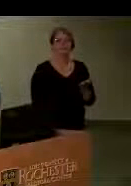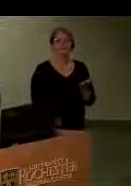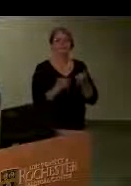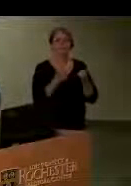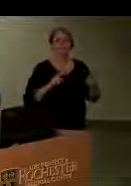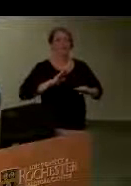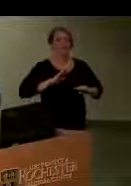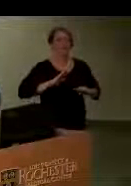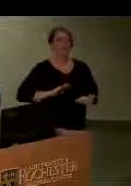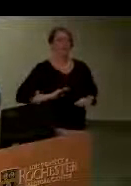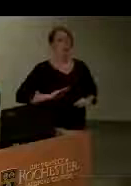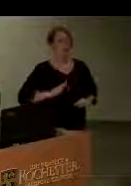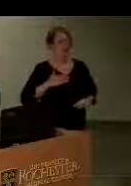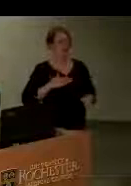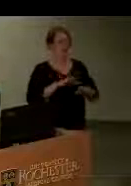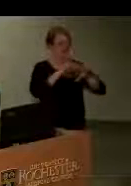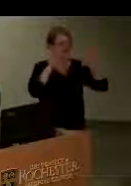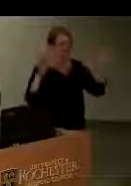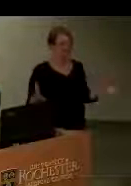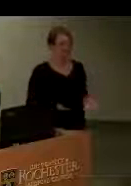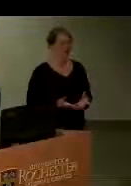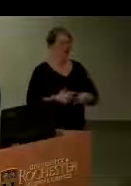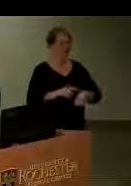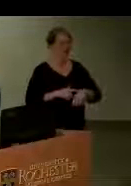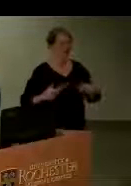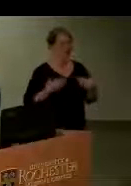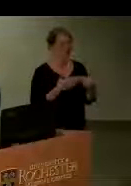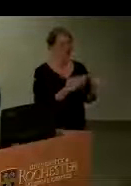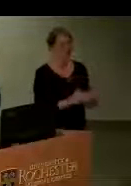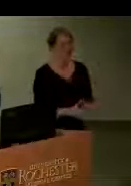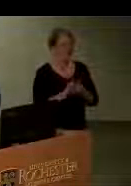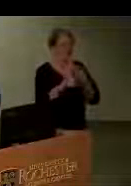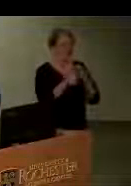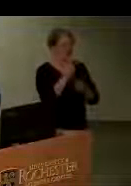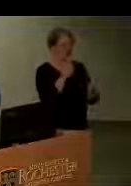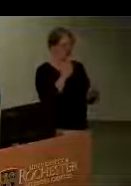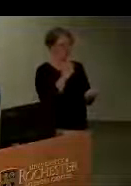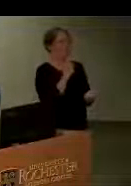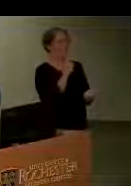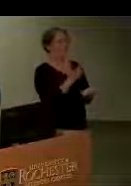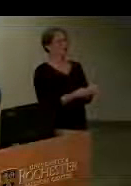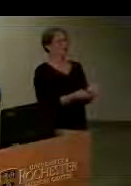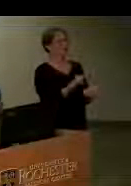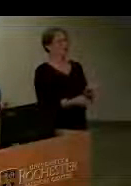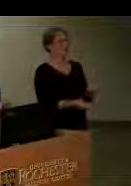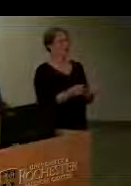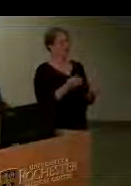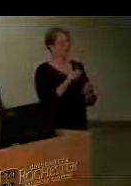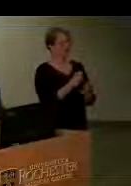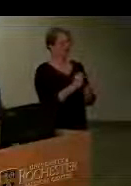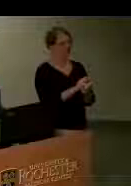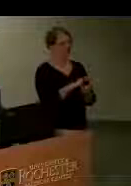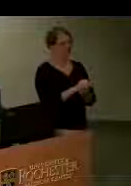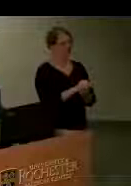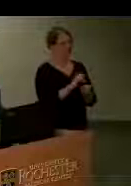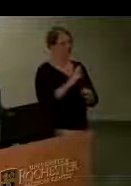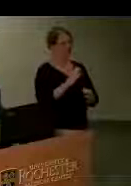relief of my entire time planning this, because all those people who told me they were all going to self-destruct over that